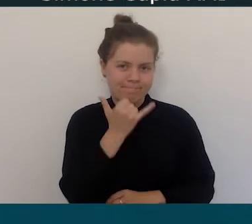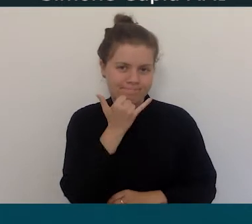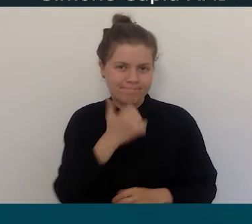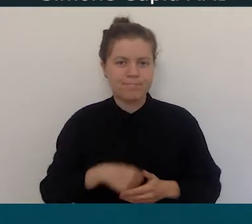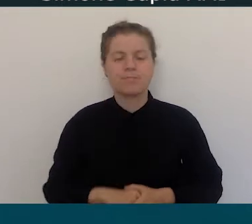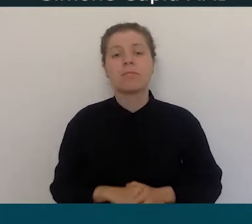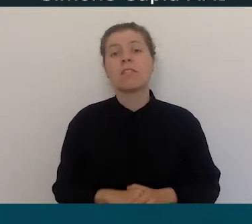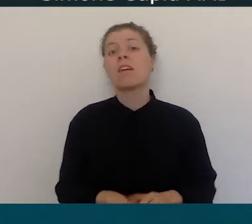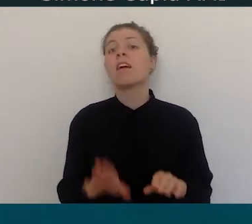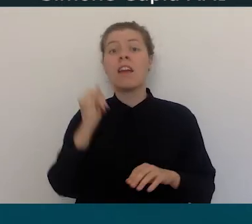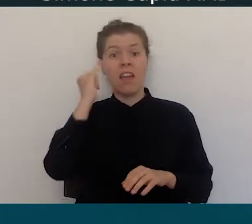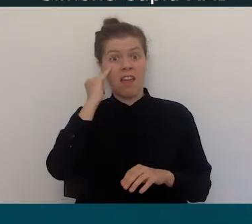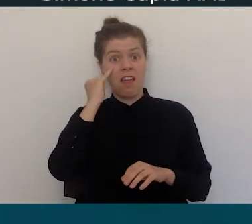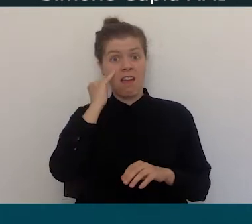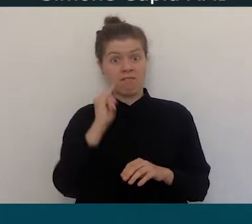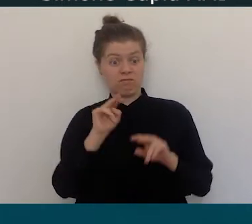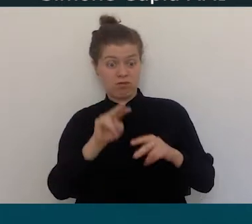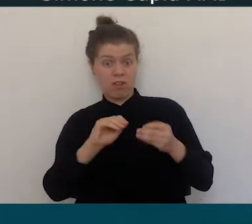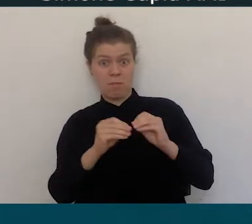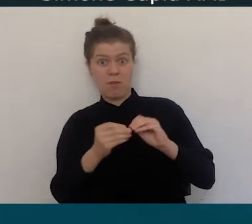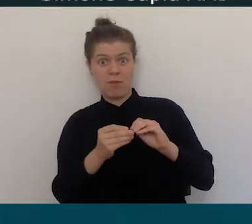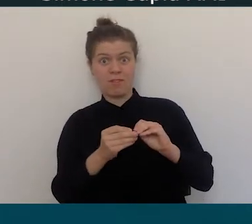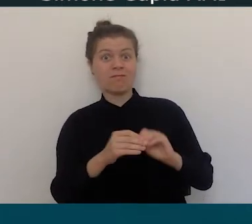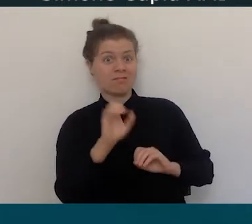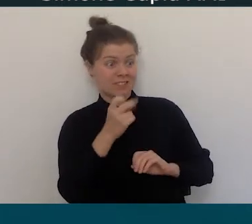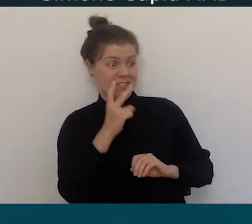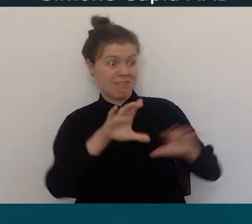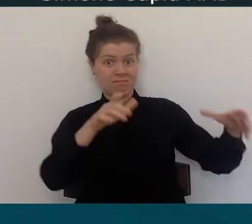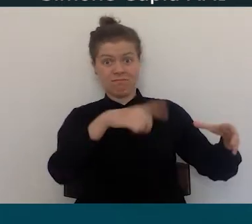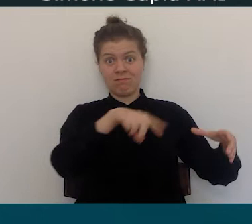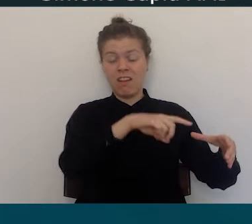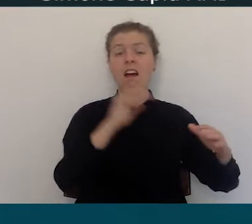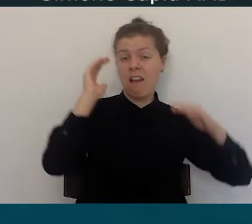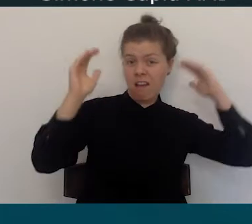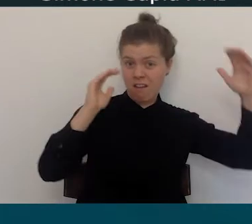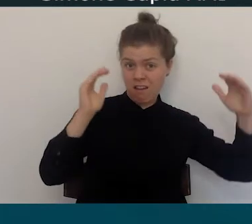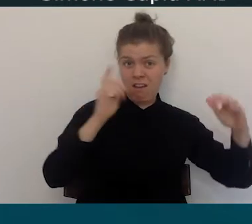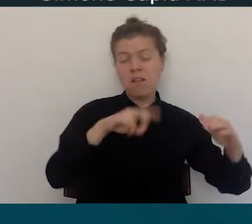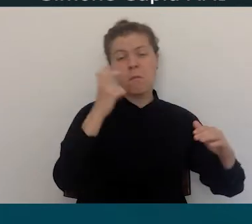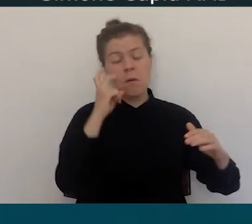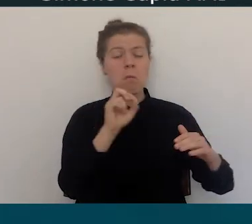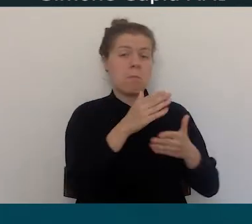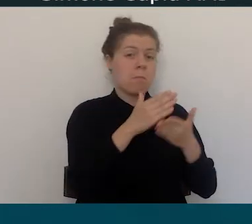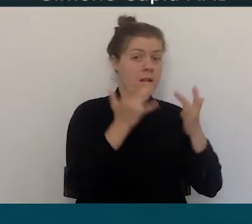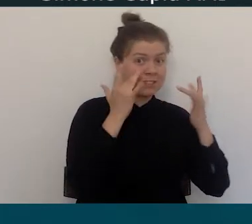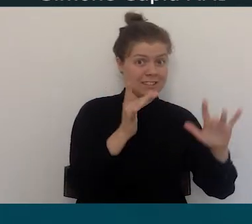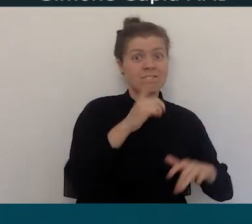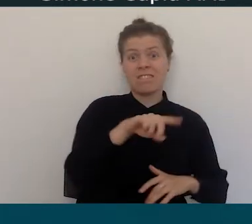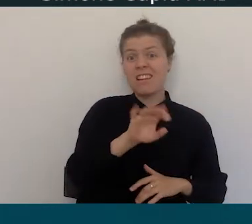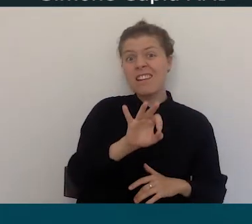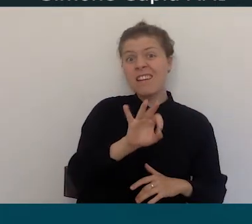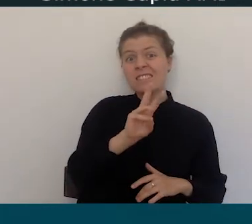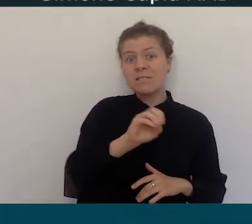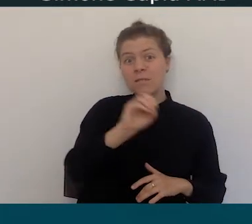by the numbers, it has been proven that 96% of adults who are blind or partially sighted do